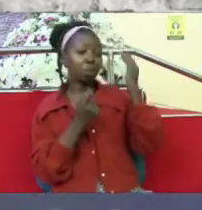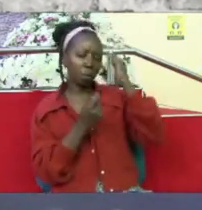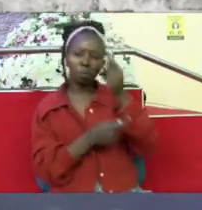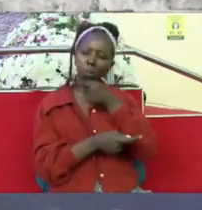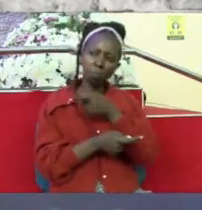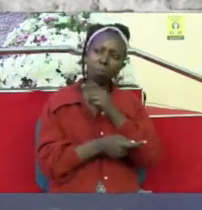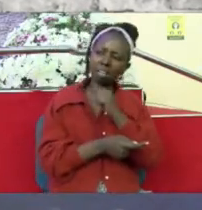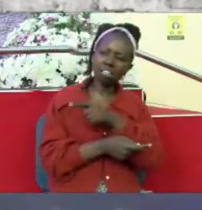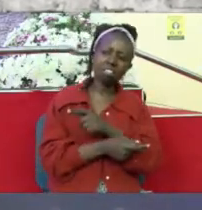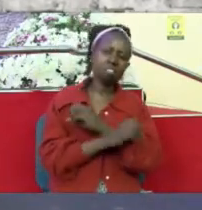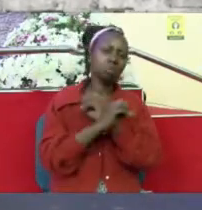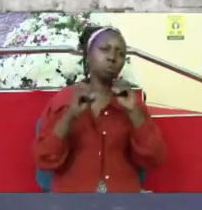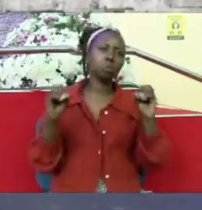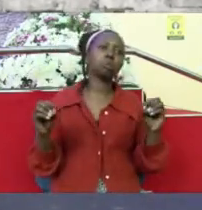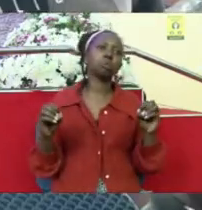Aguna.